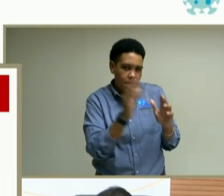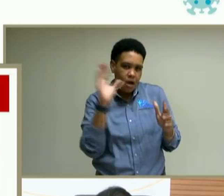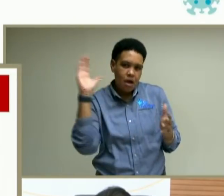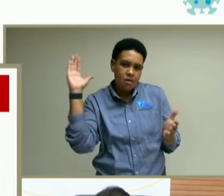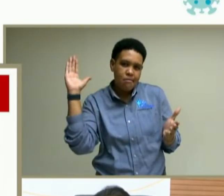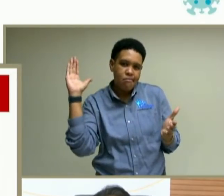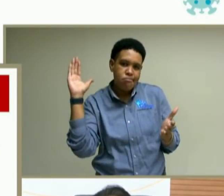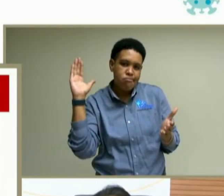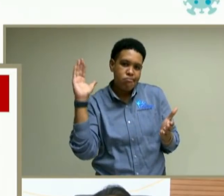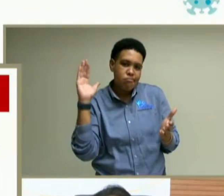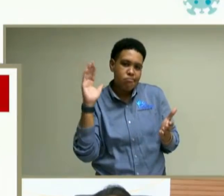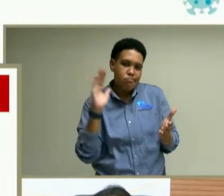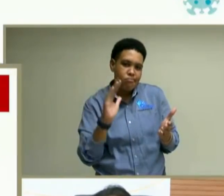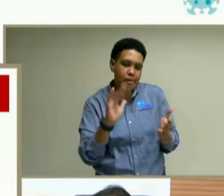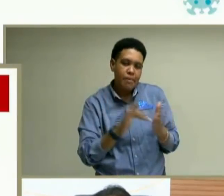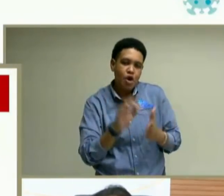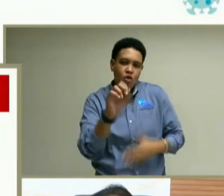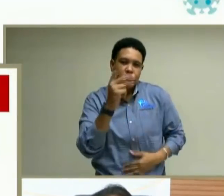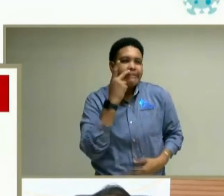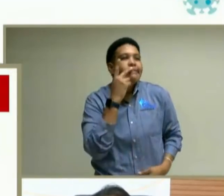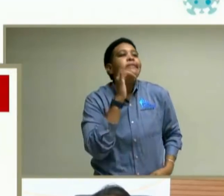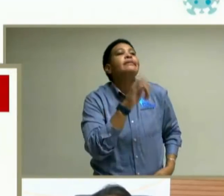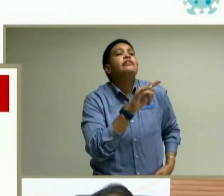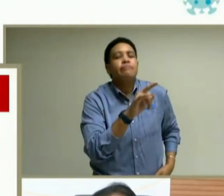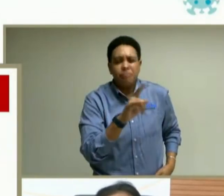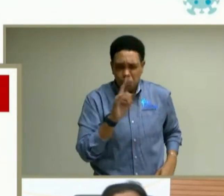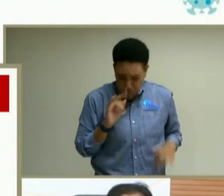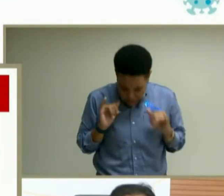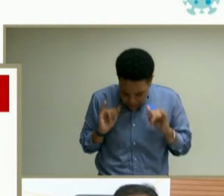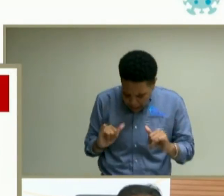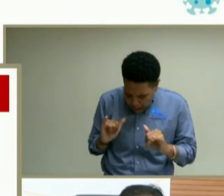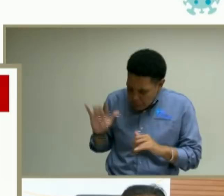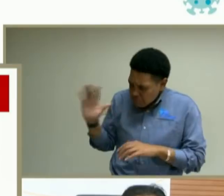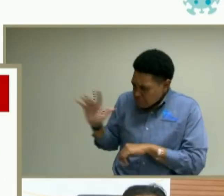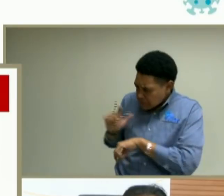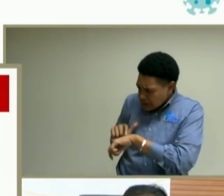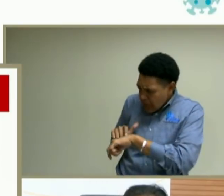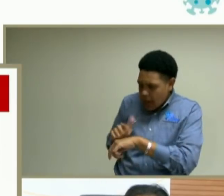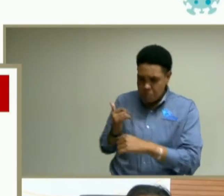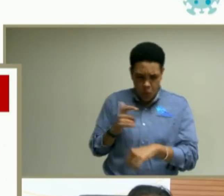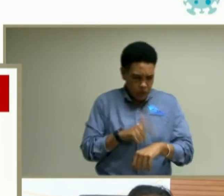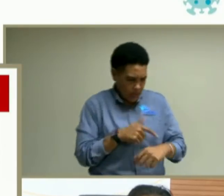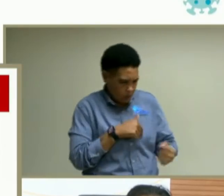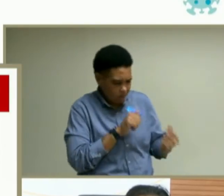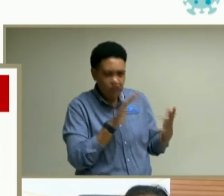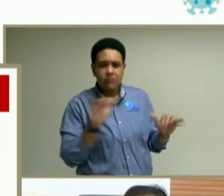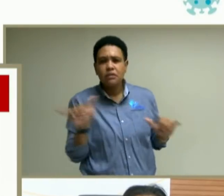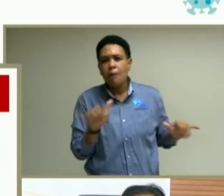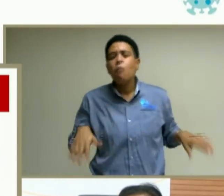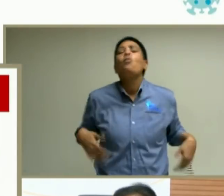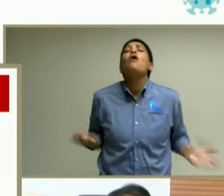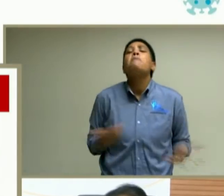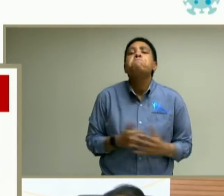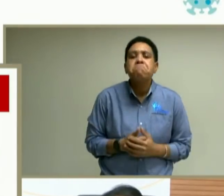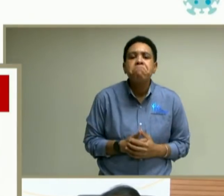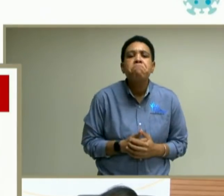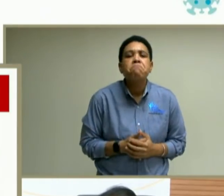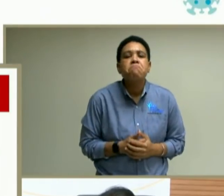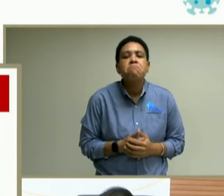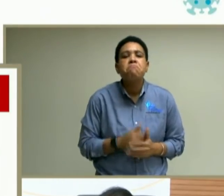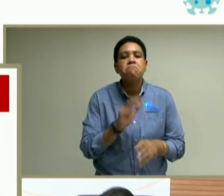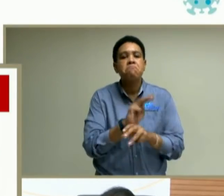down. Now, what is the similarity between that period and this period that we're facing? Minister